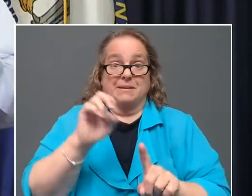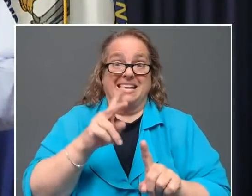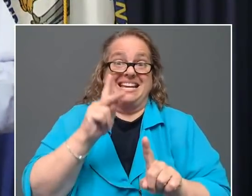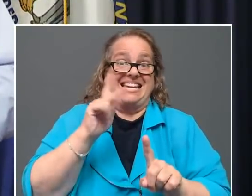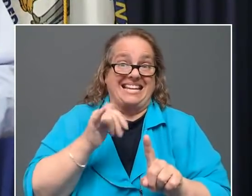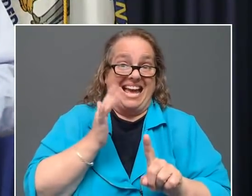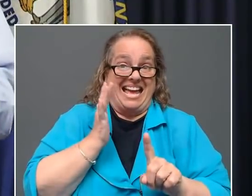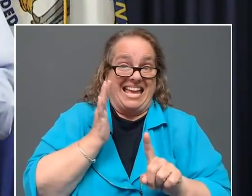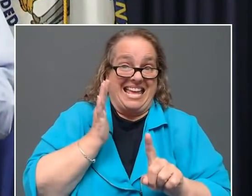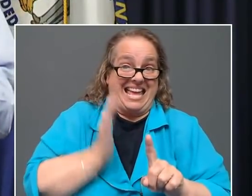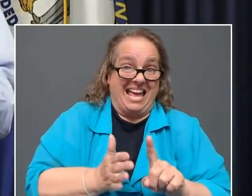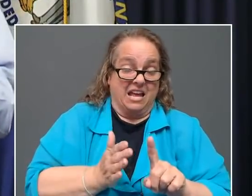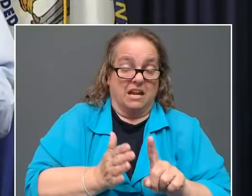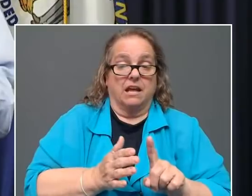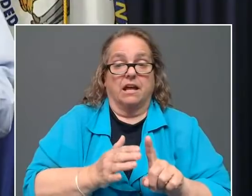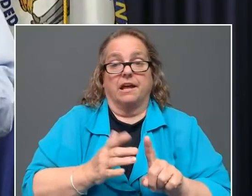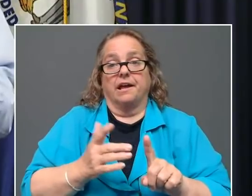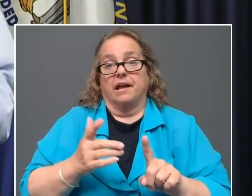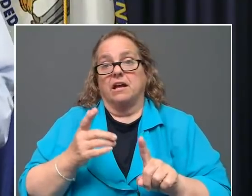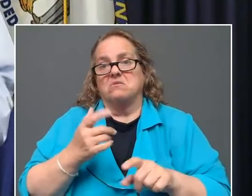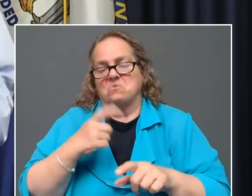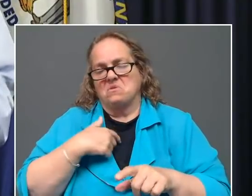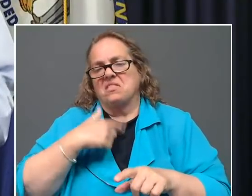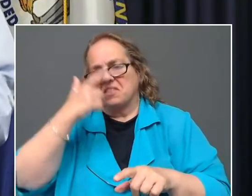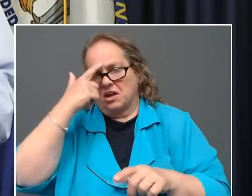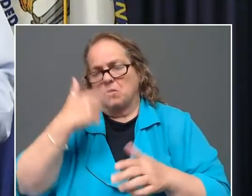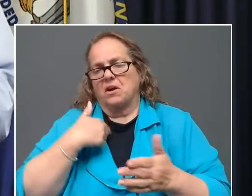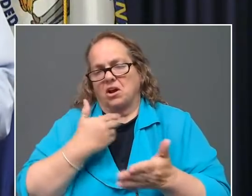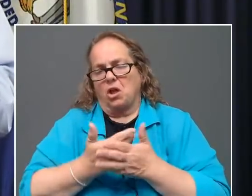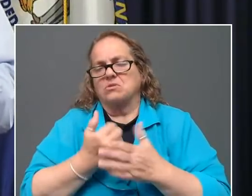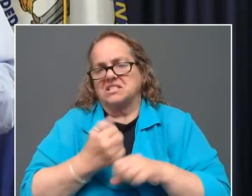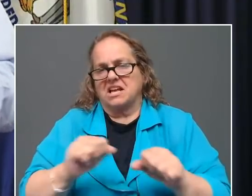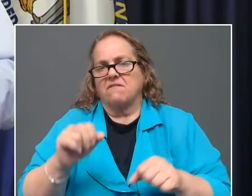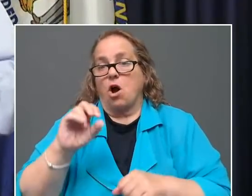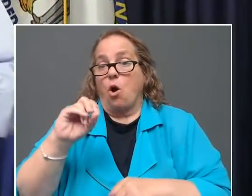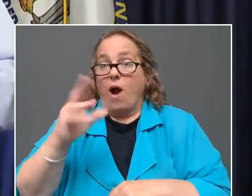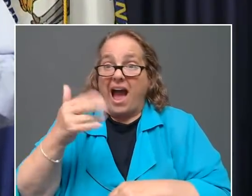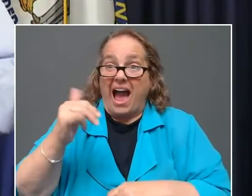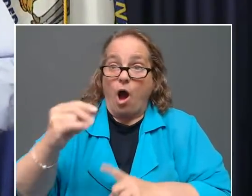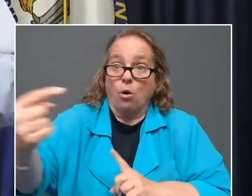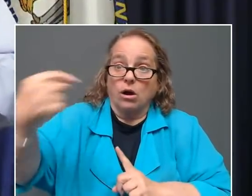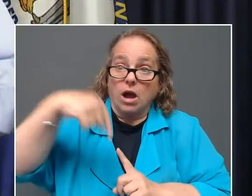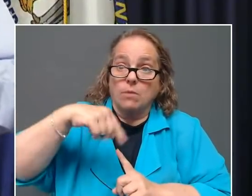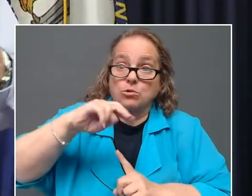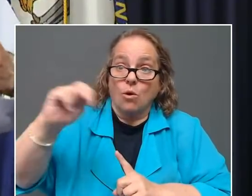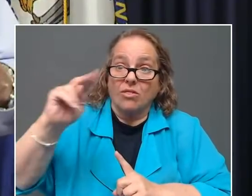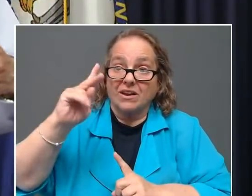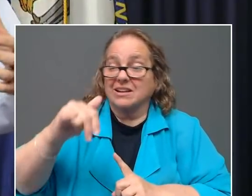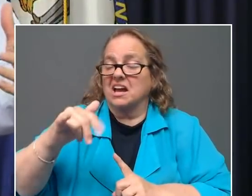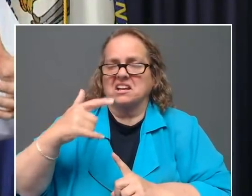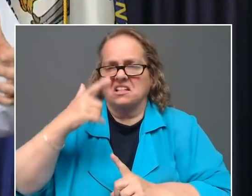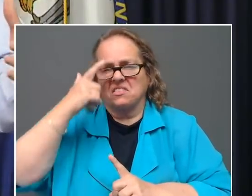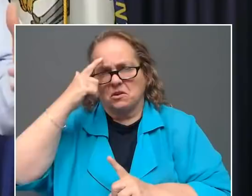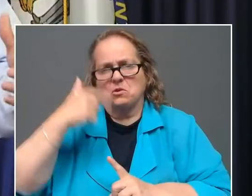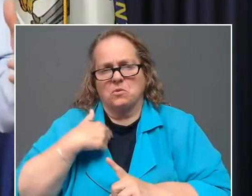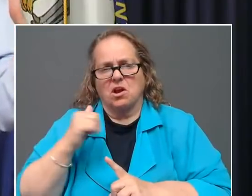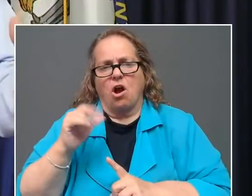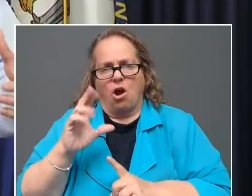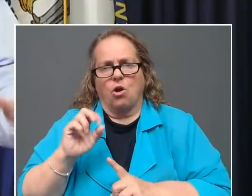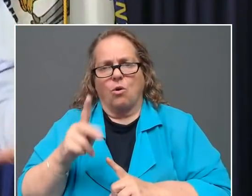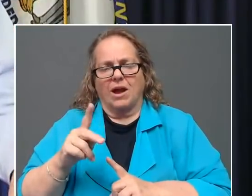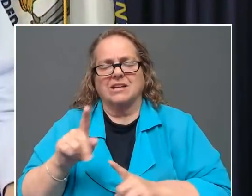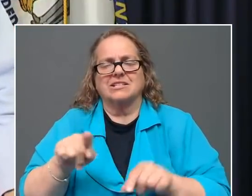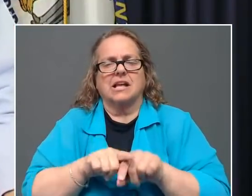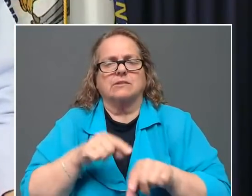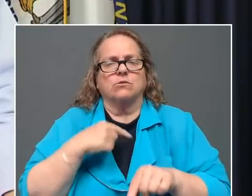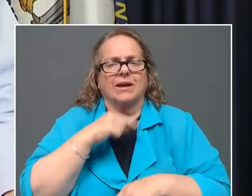in Ohio, coming over in Northern Kentucky or elsewhere. But just like how we've gradually opened different